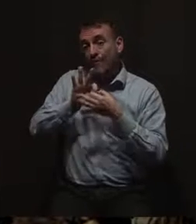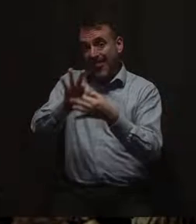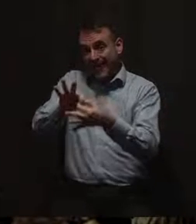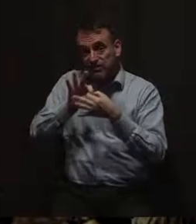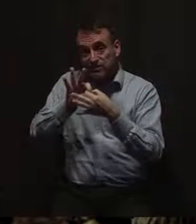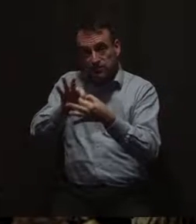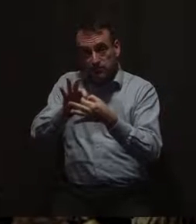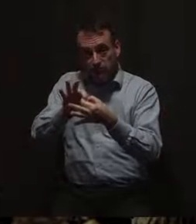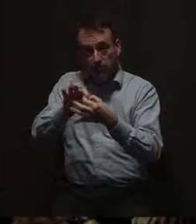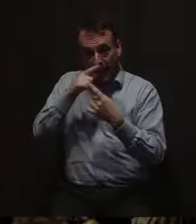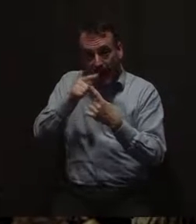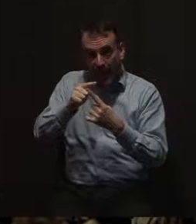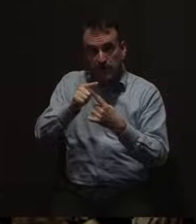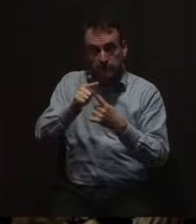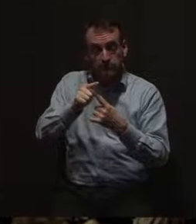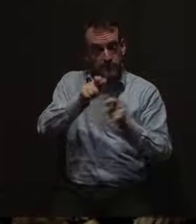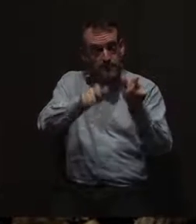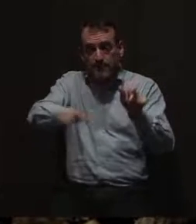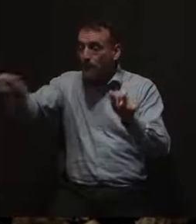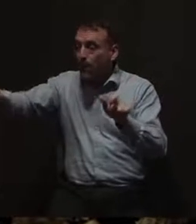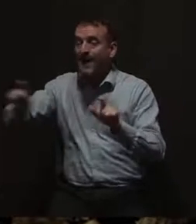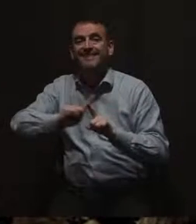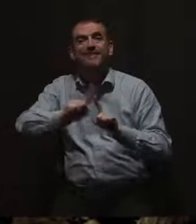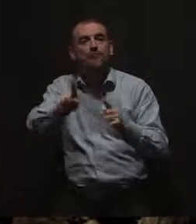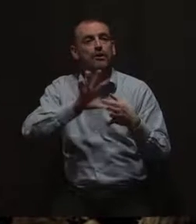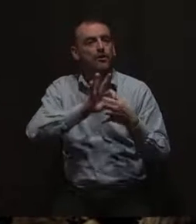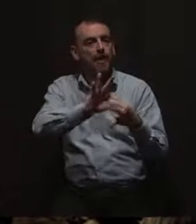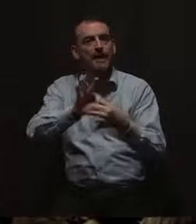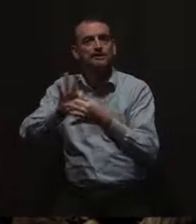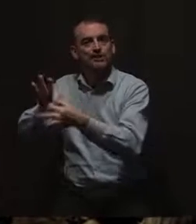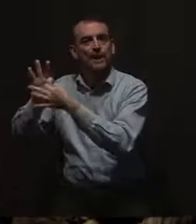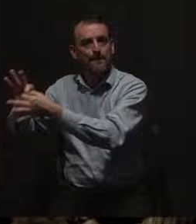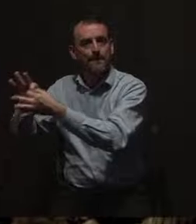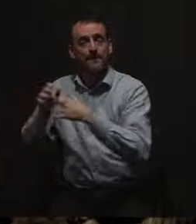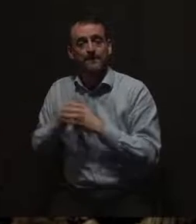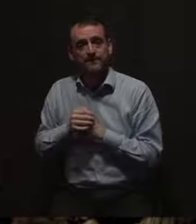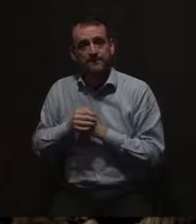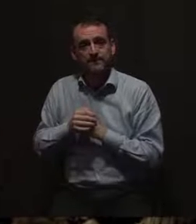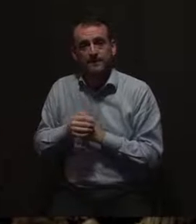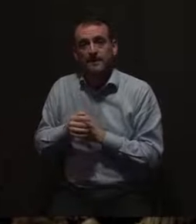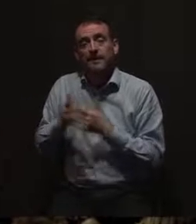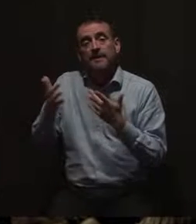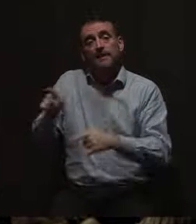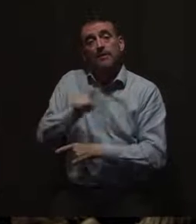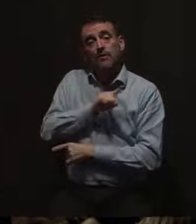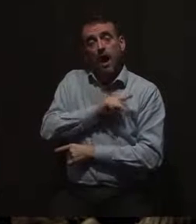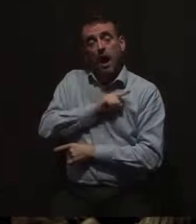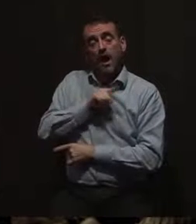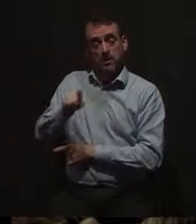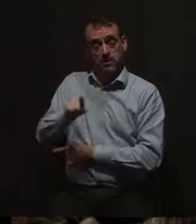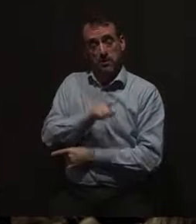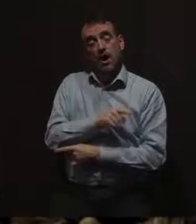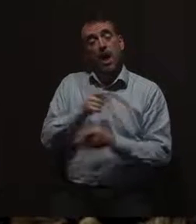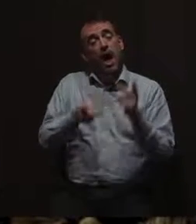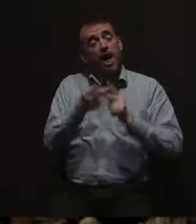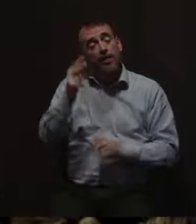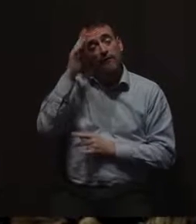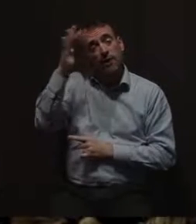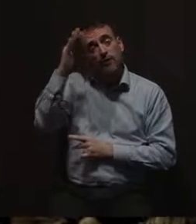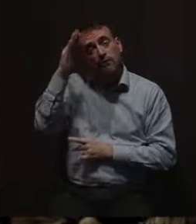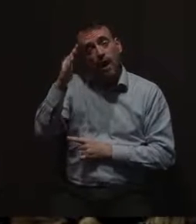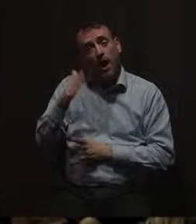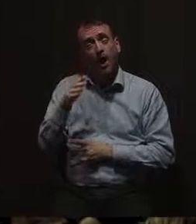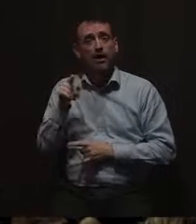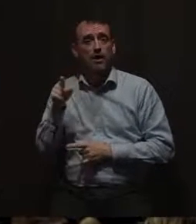to each other. And that's why the philosopher Bell Hooks believes love, defines love as the will to